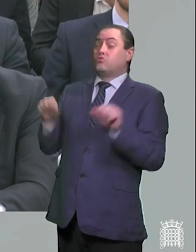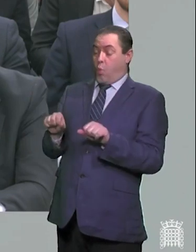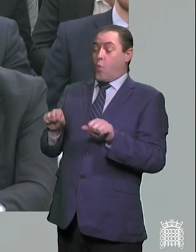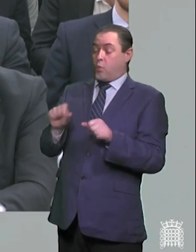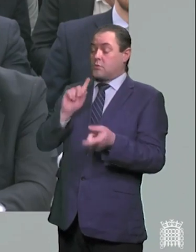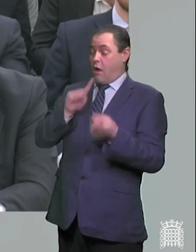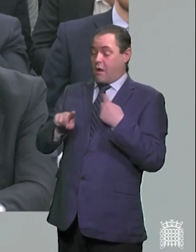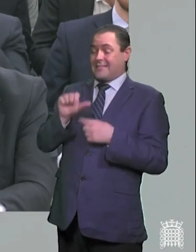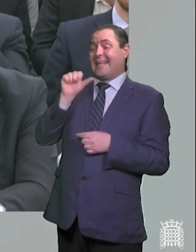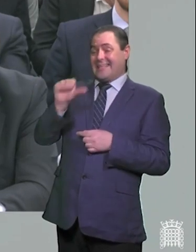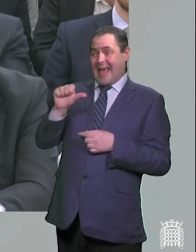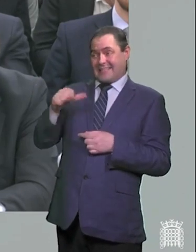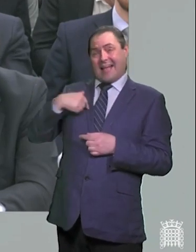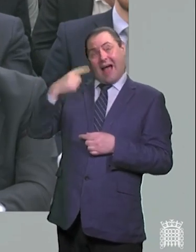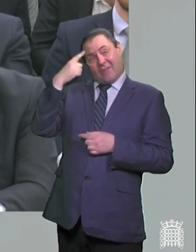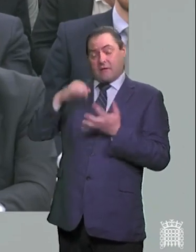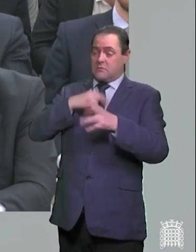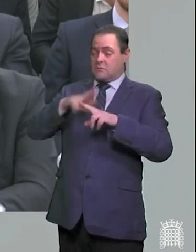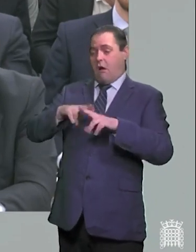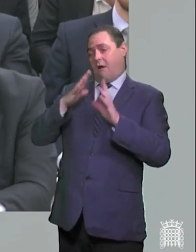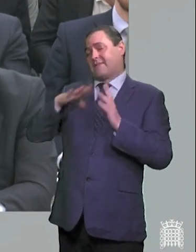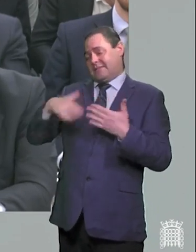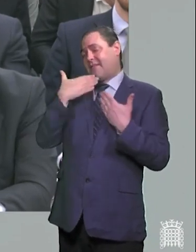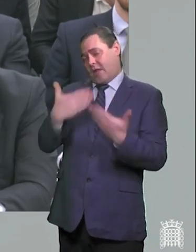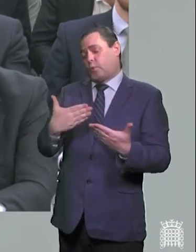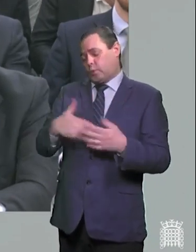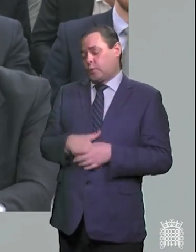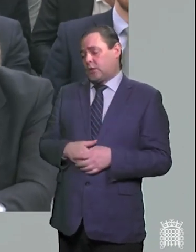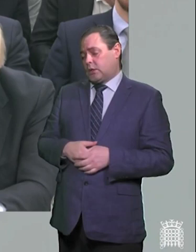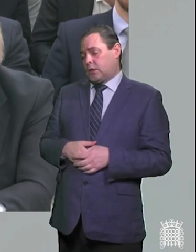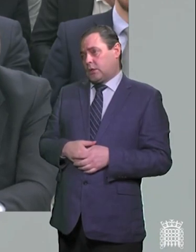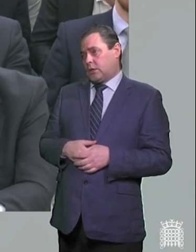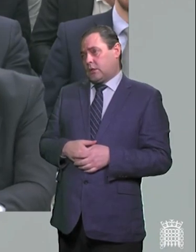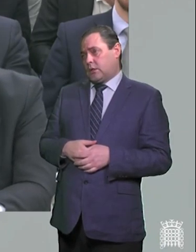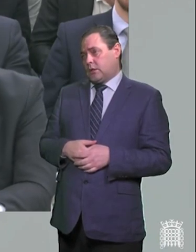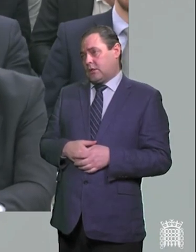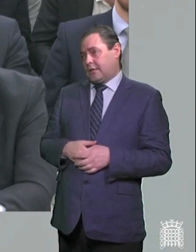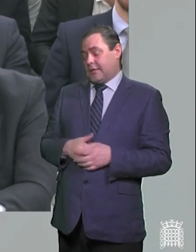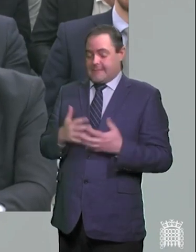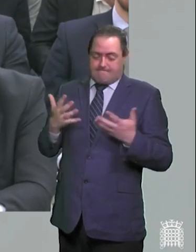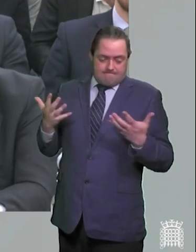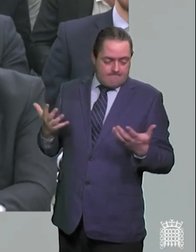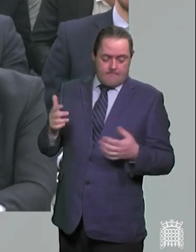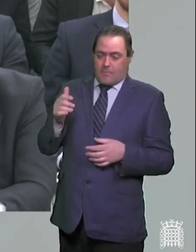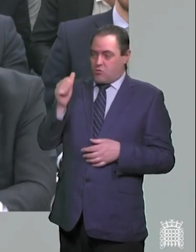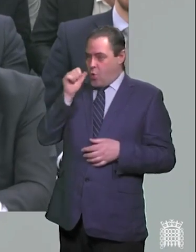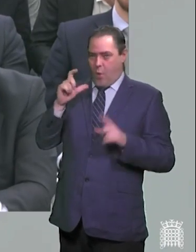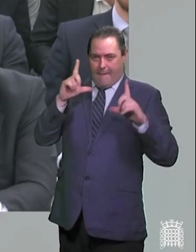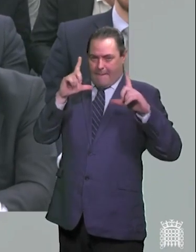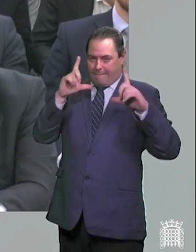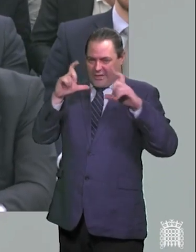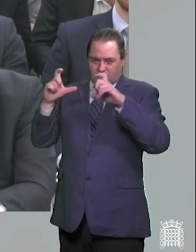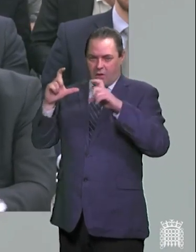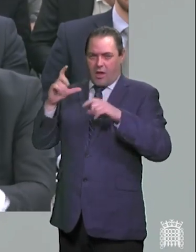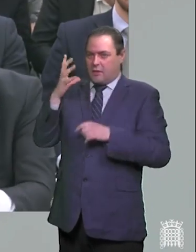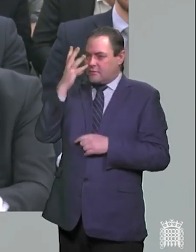that it was essential to thank staff for their work. I think that even though the pictures seem to